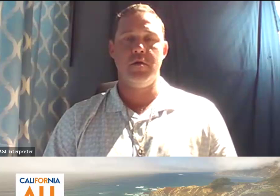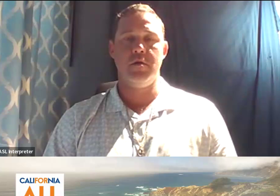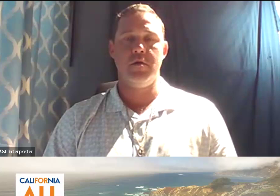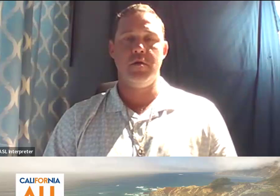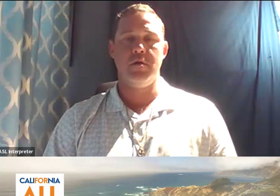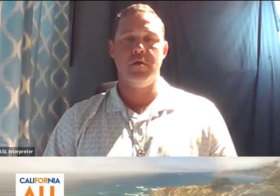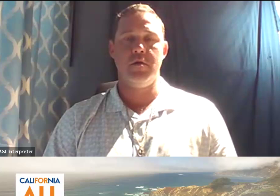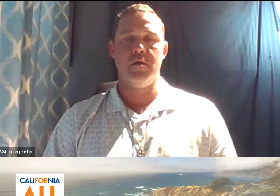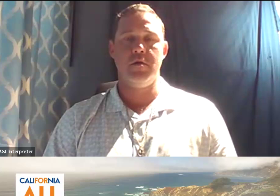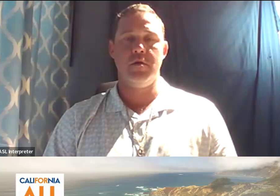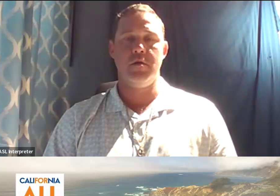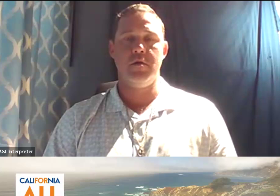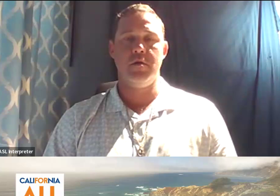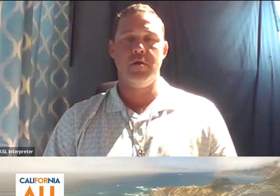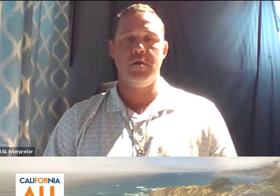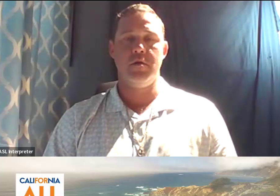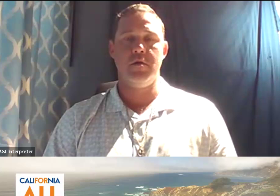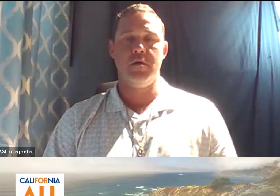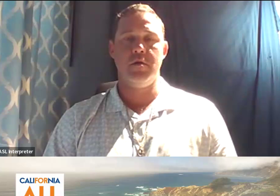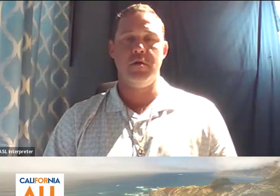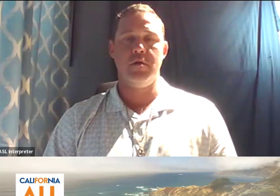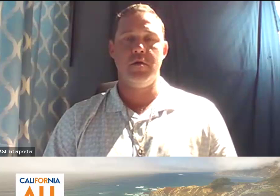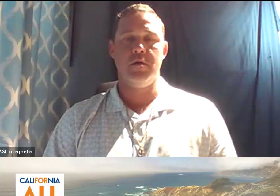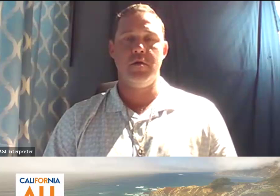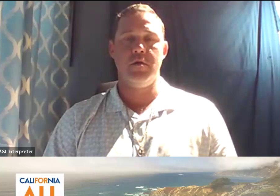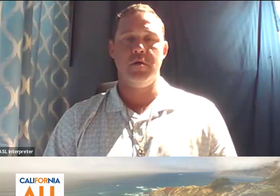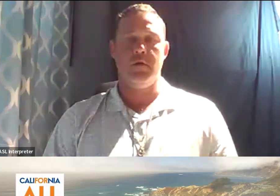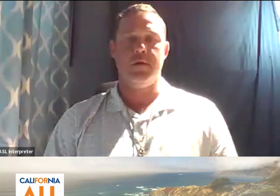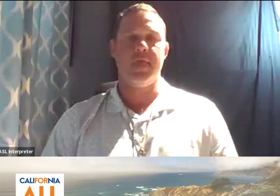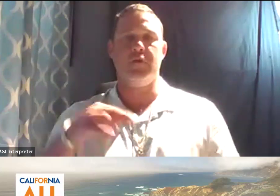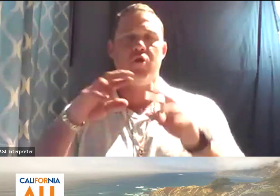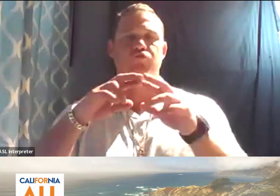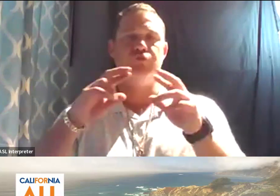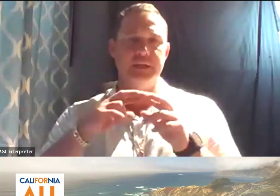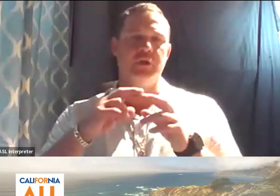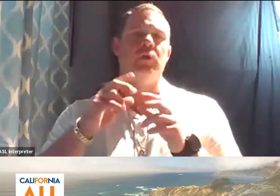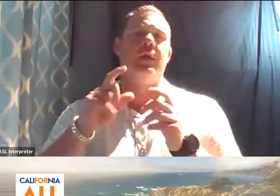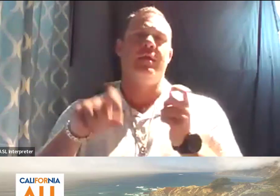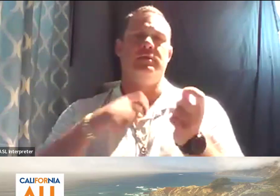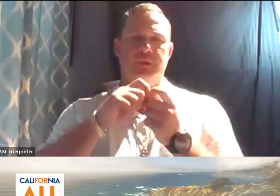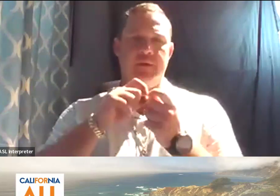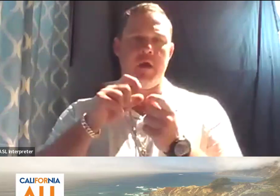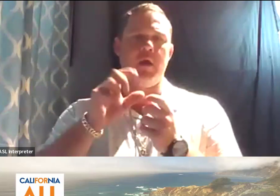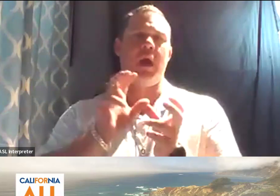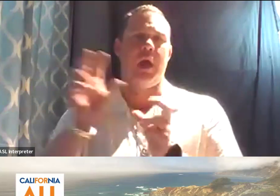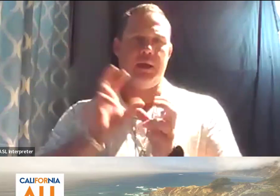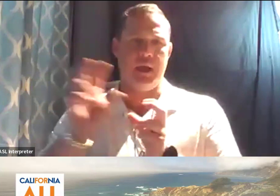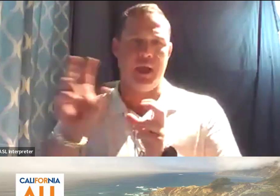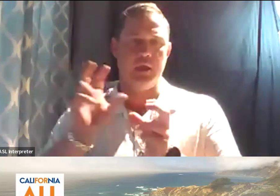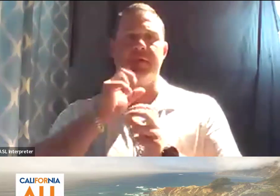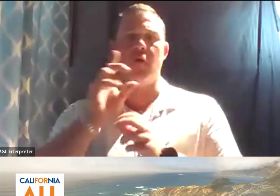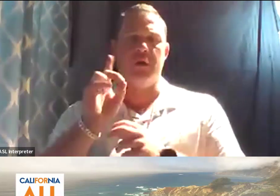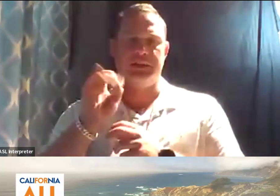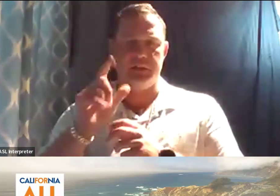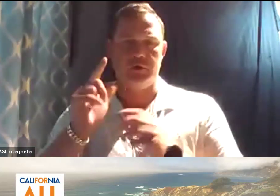allocating every single county geographic region with a certain allocation of digital equity